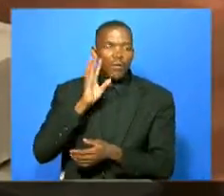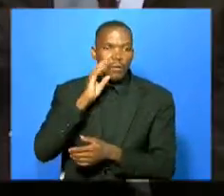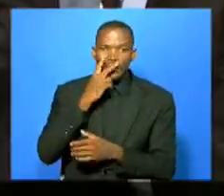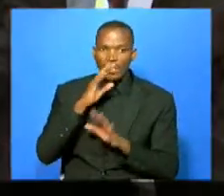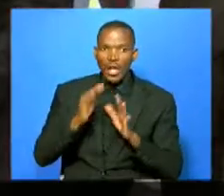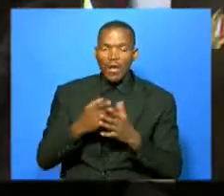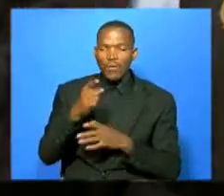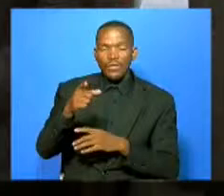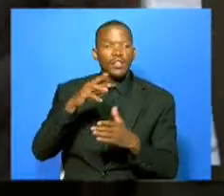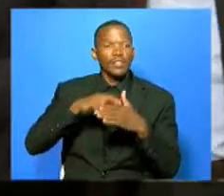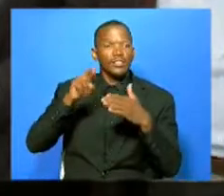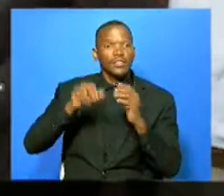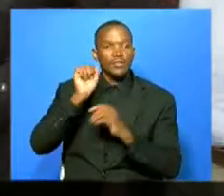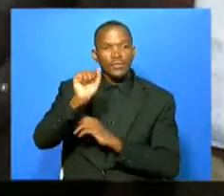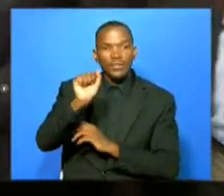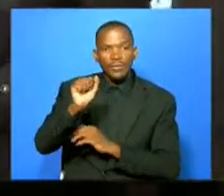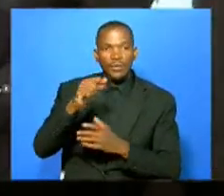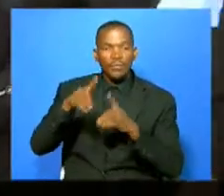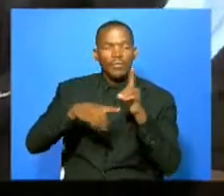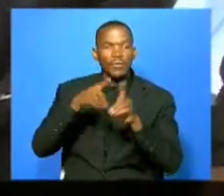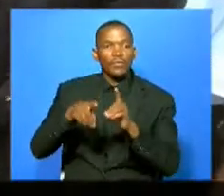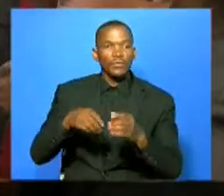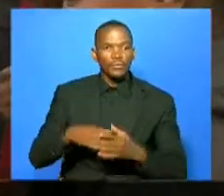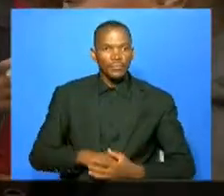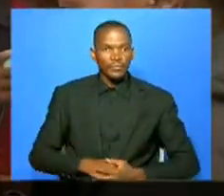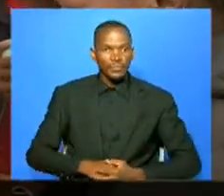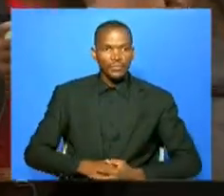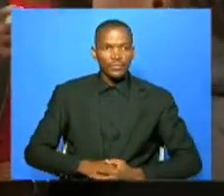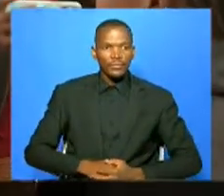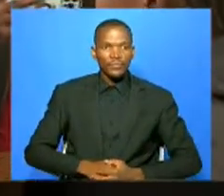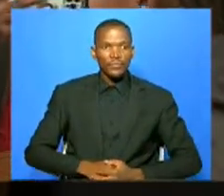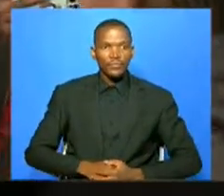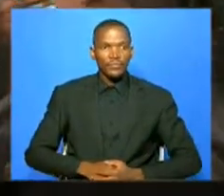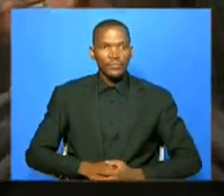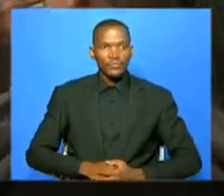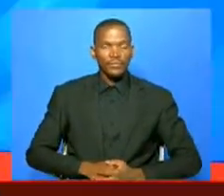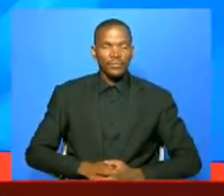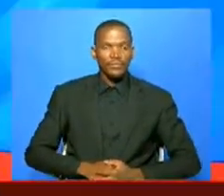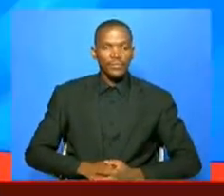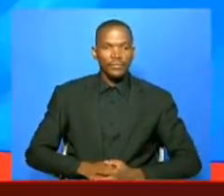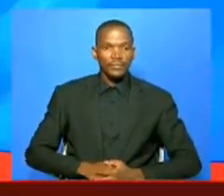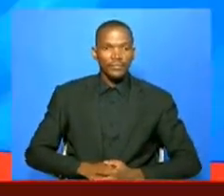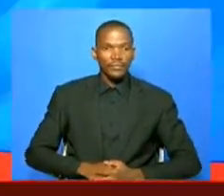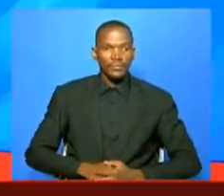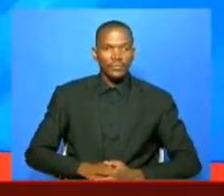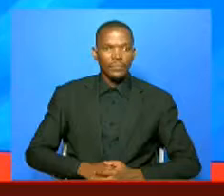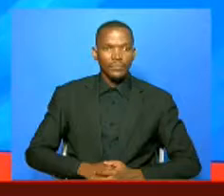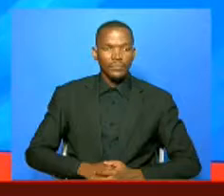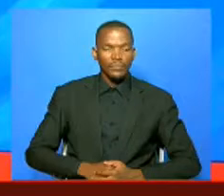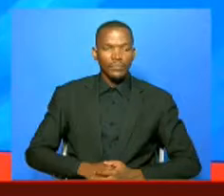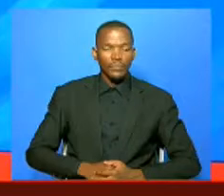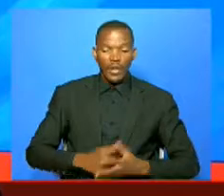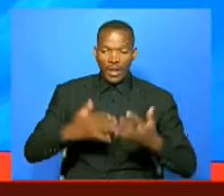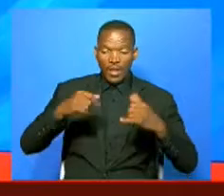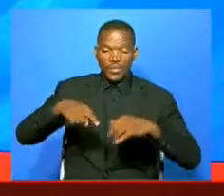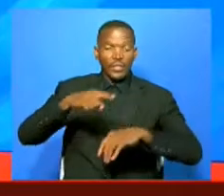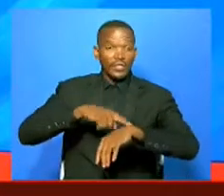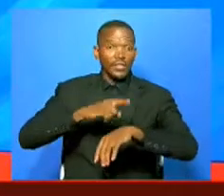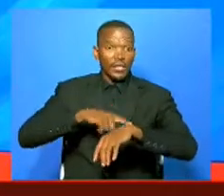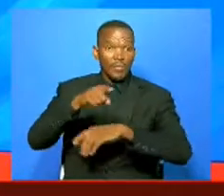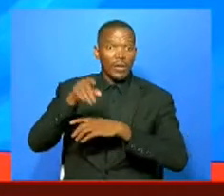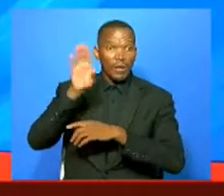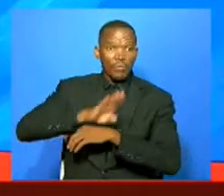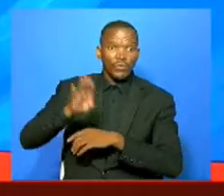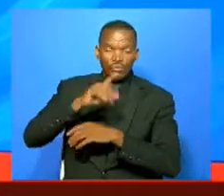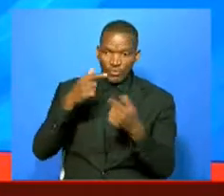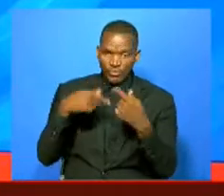lone mo setšhabeng. Maranyane Samakata, BTV News, Maung. Mona kunyele fatsela no le